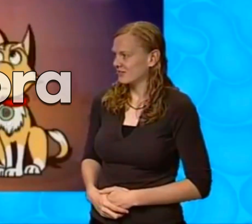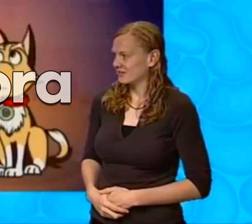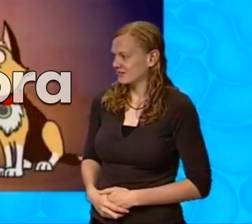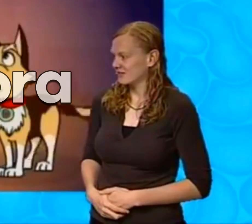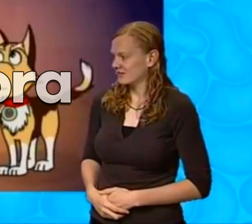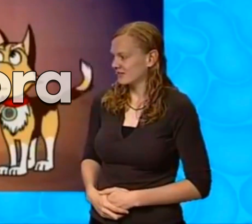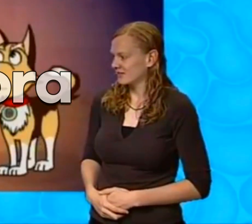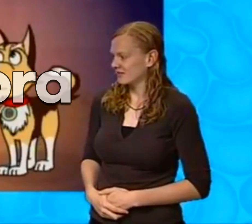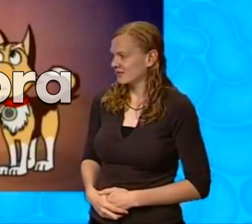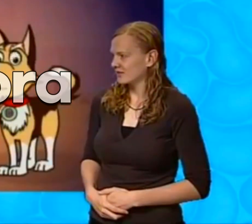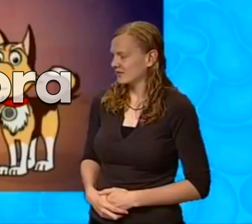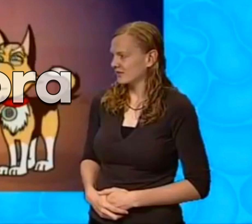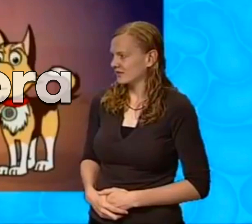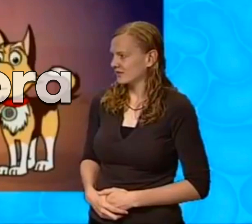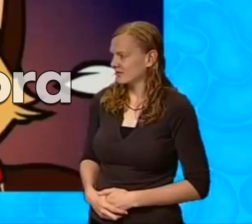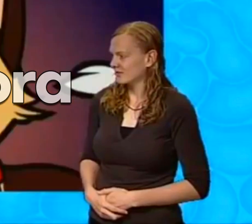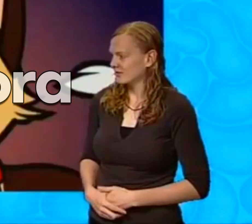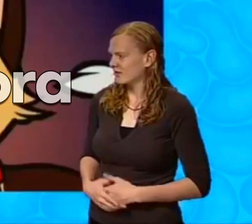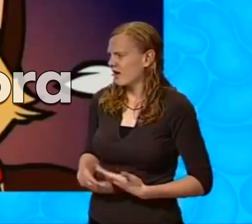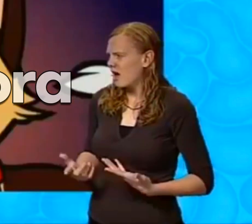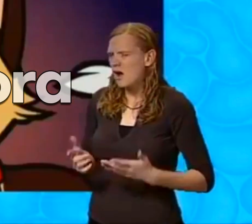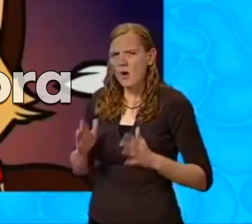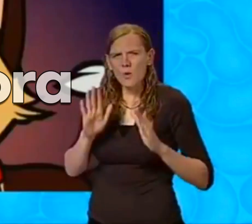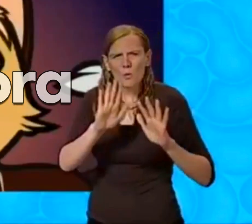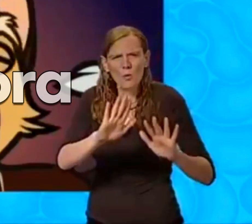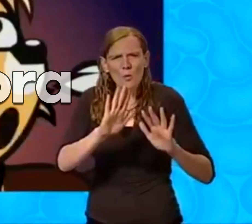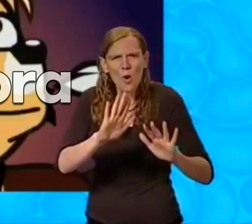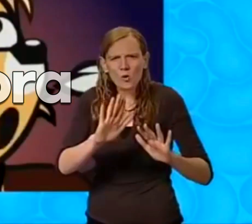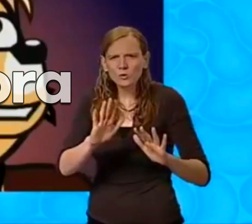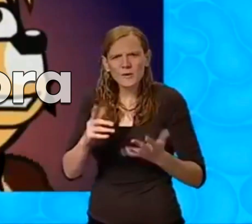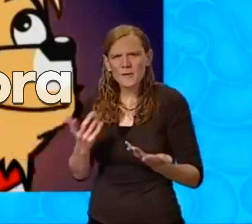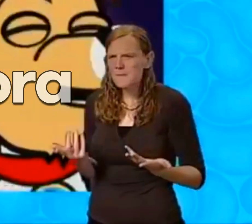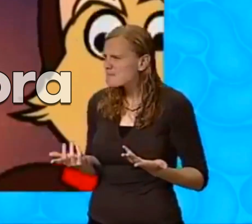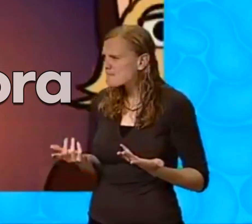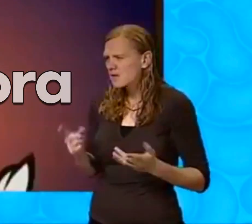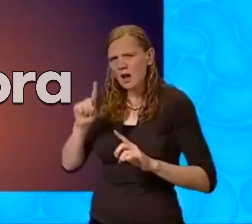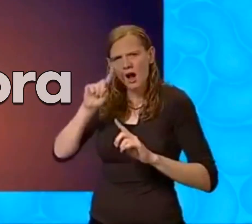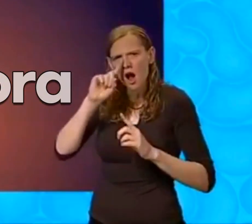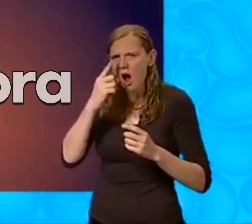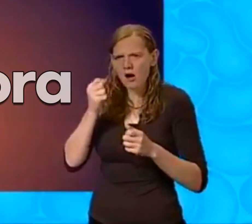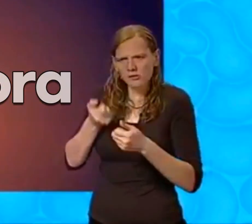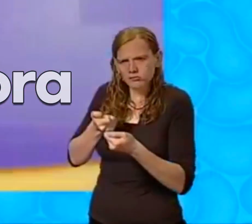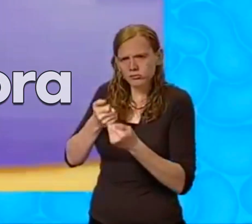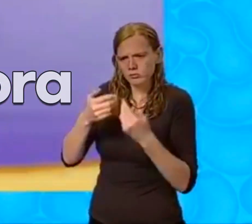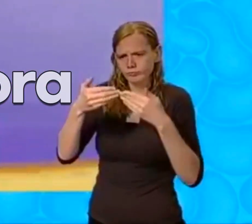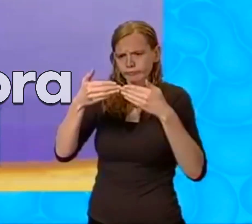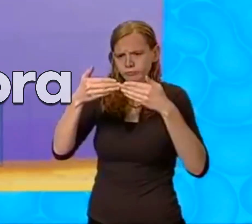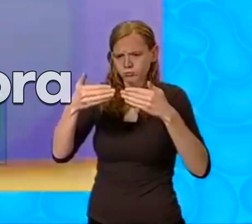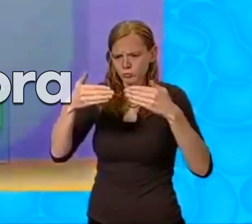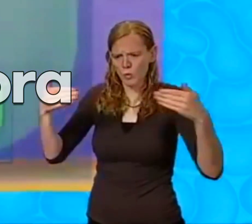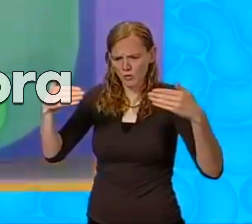It's no good. I can't crack it. Oh, come on, Tommy.